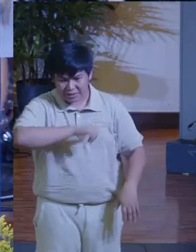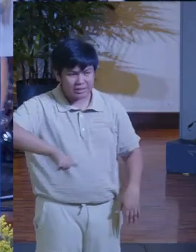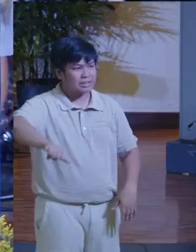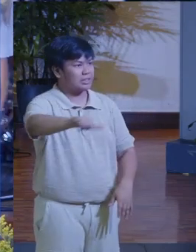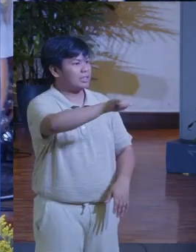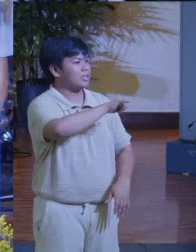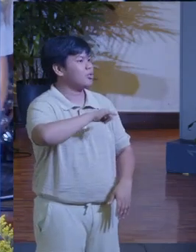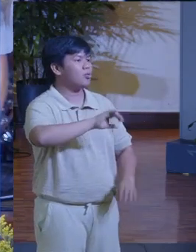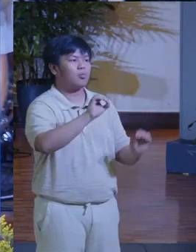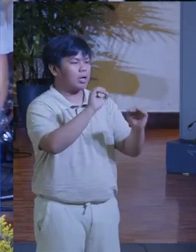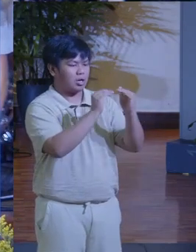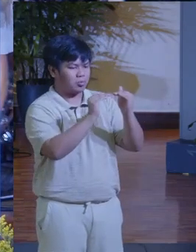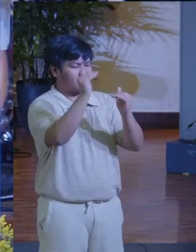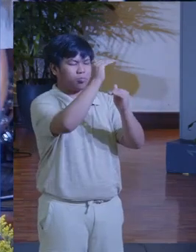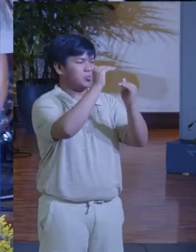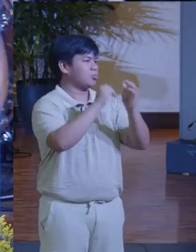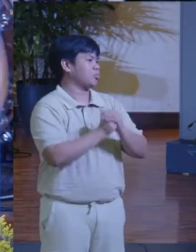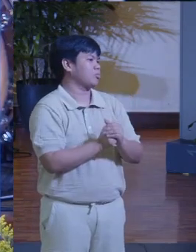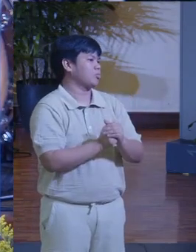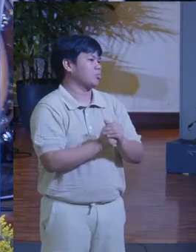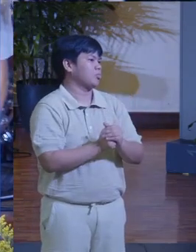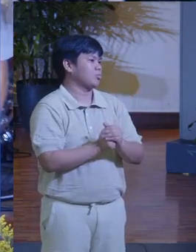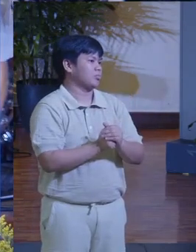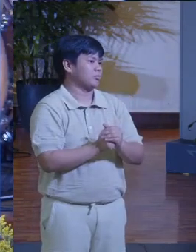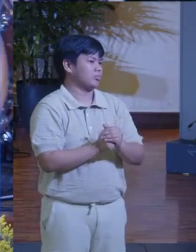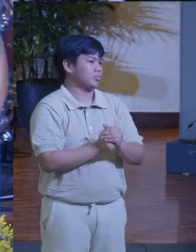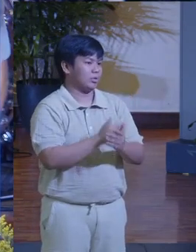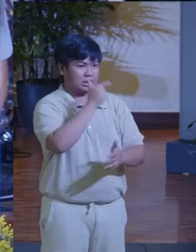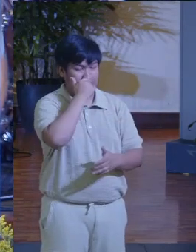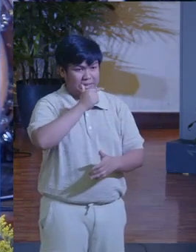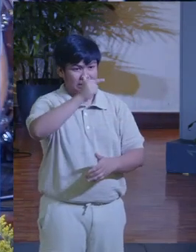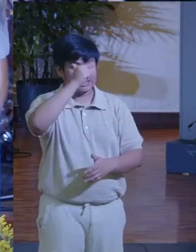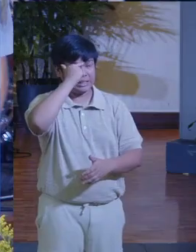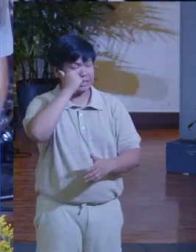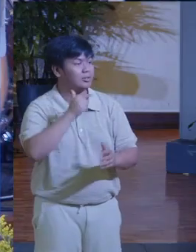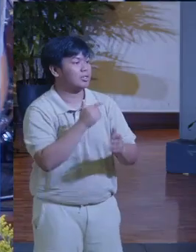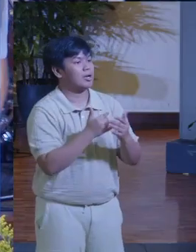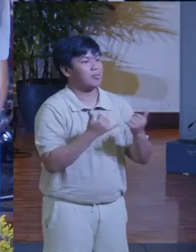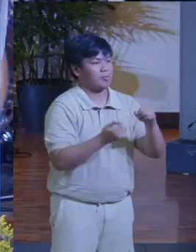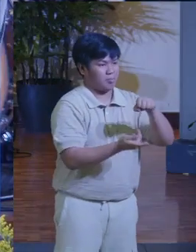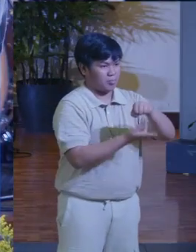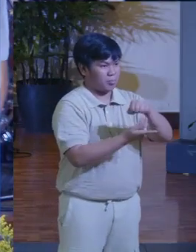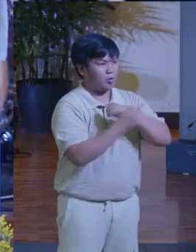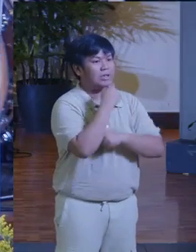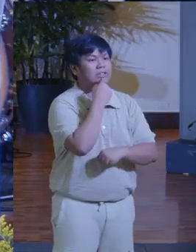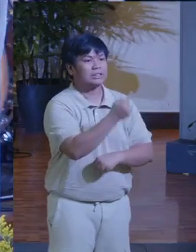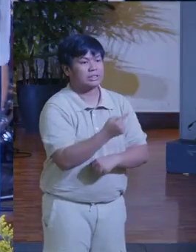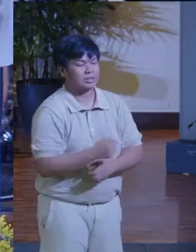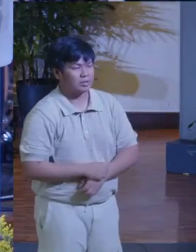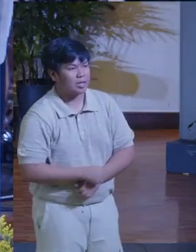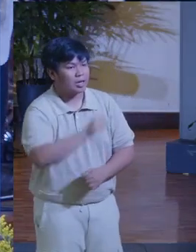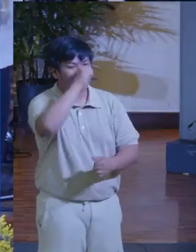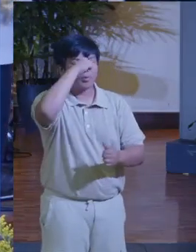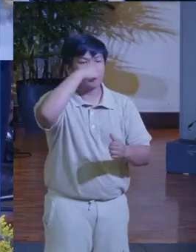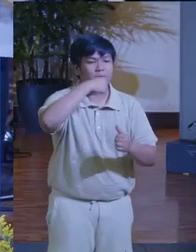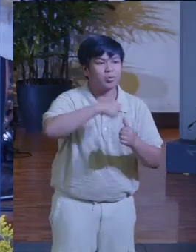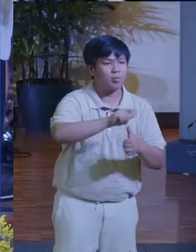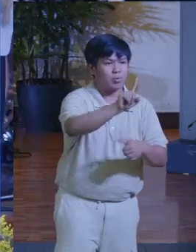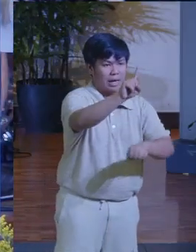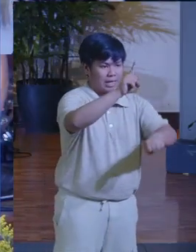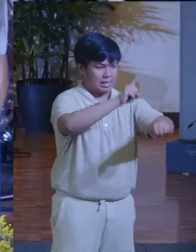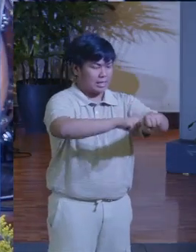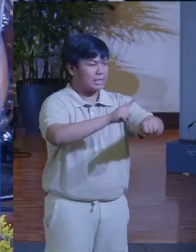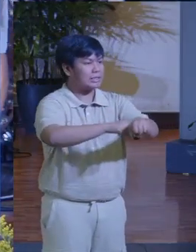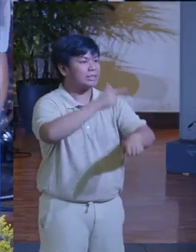makasalanan. Sinabi niya ang mga hentil sa Ephesians 2:11-12. Therefore remember that at one time